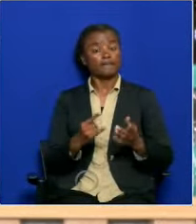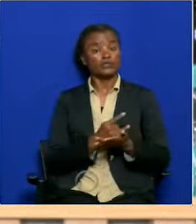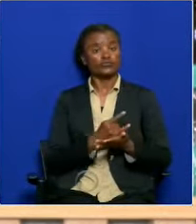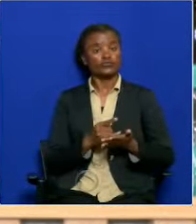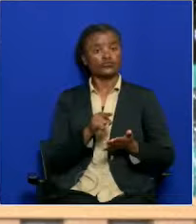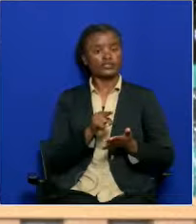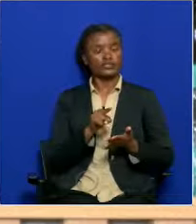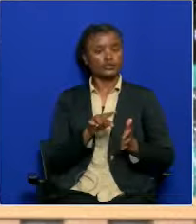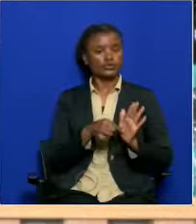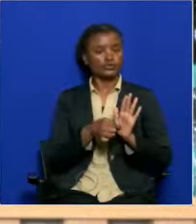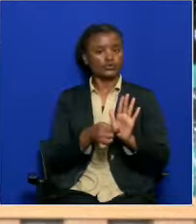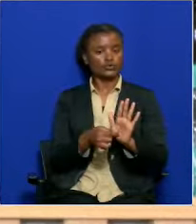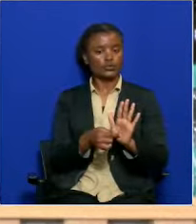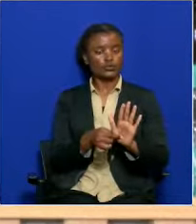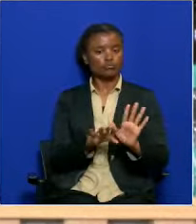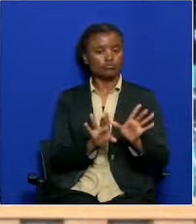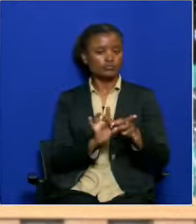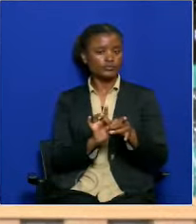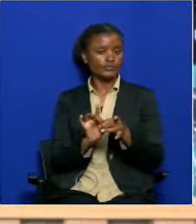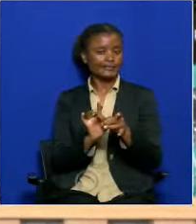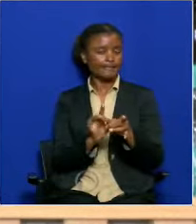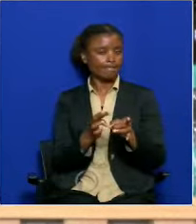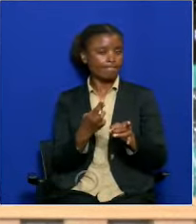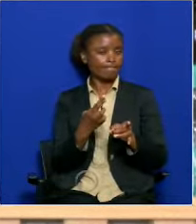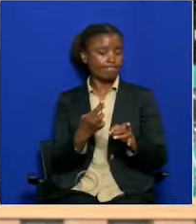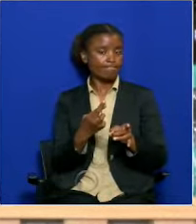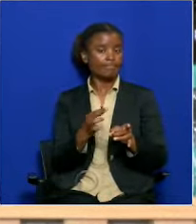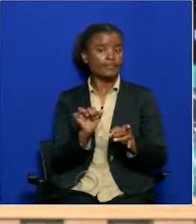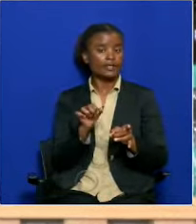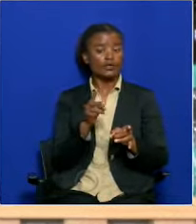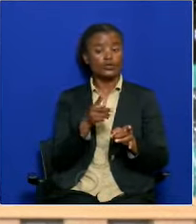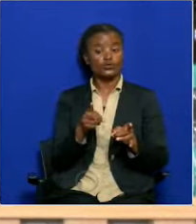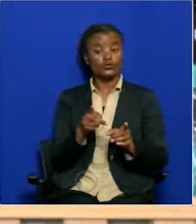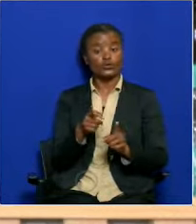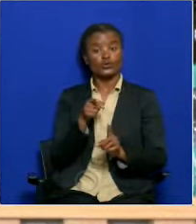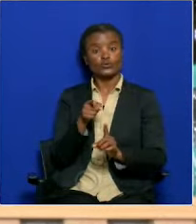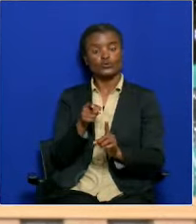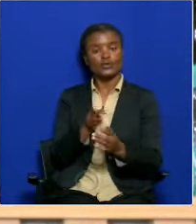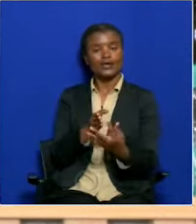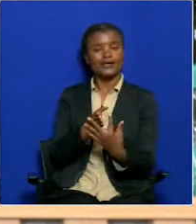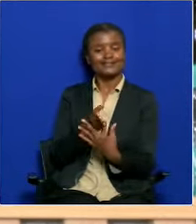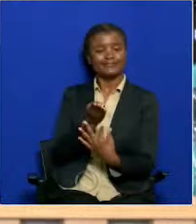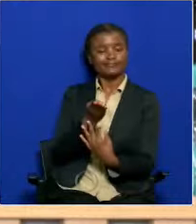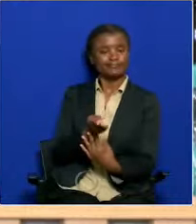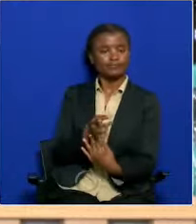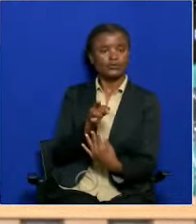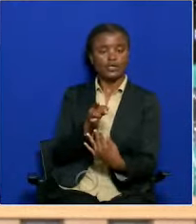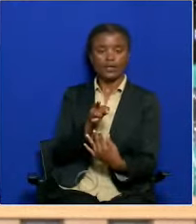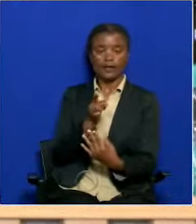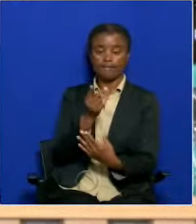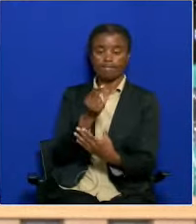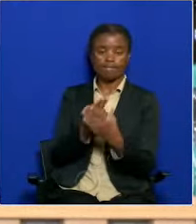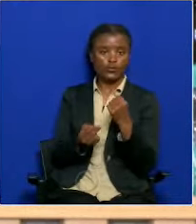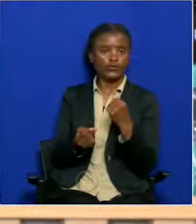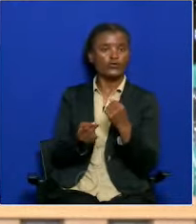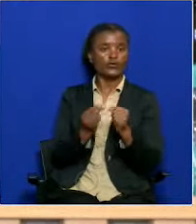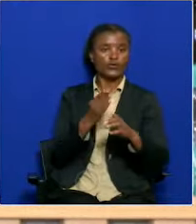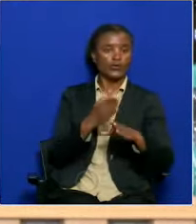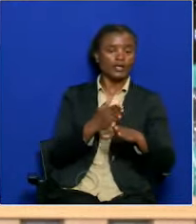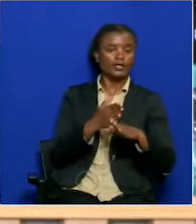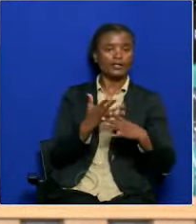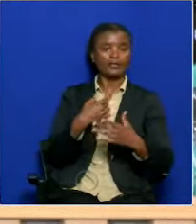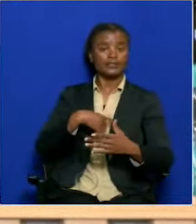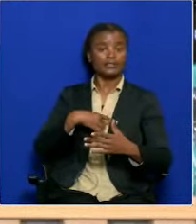had access to him for both personal and work-related matter, and you gave him instructions and he would respond to